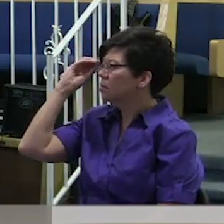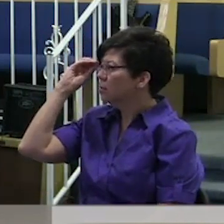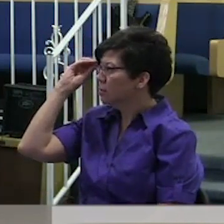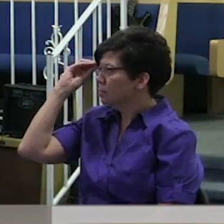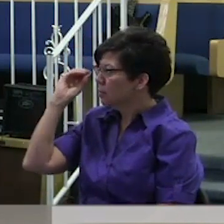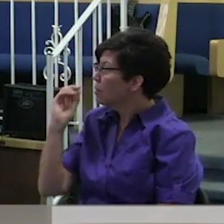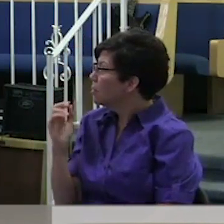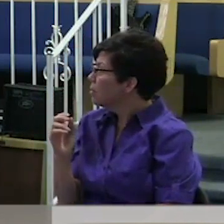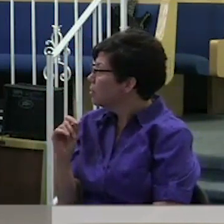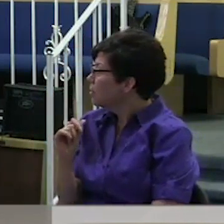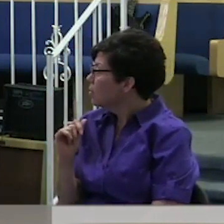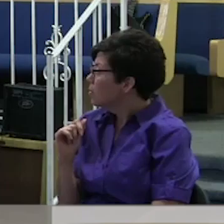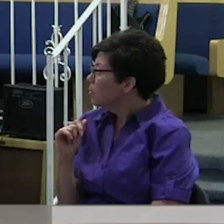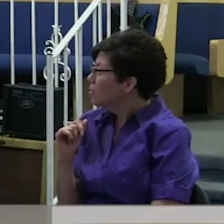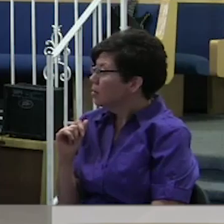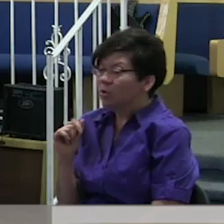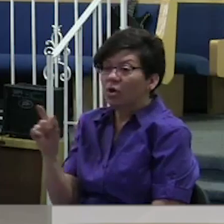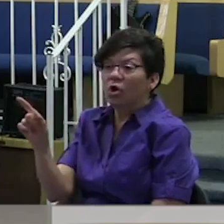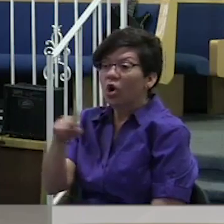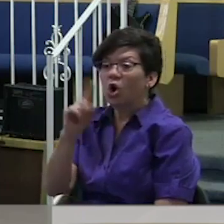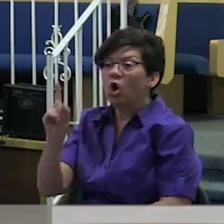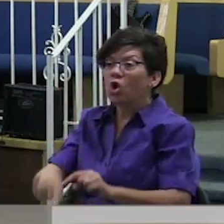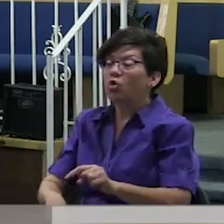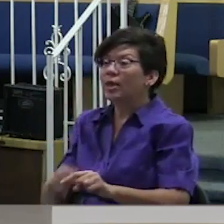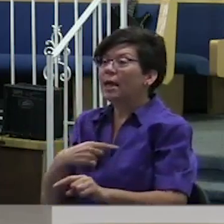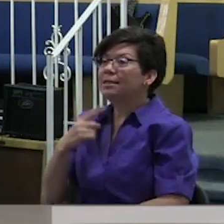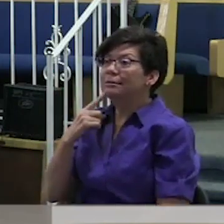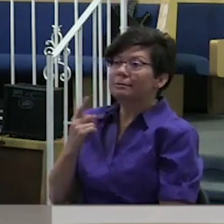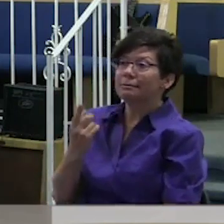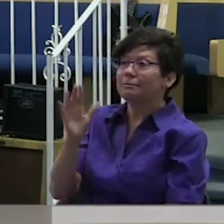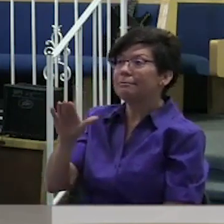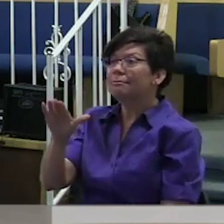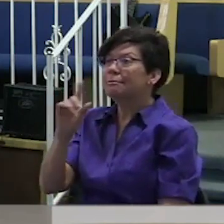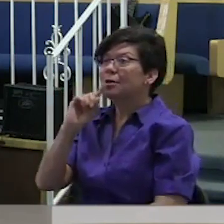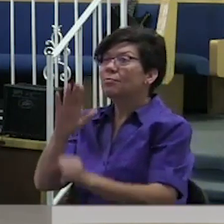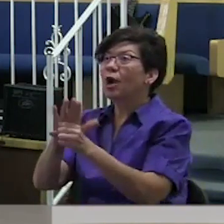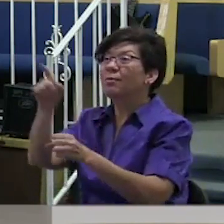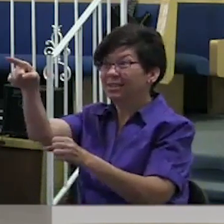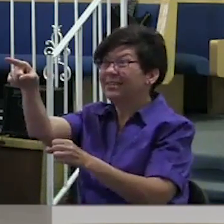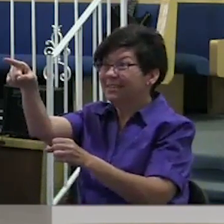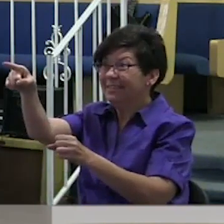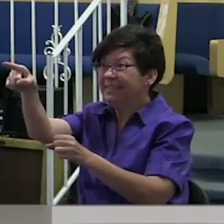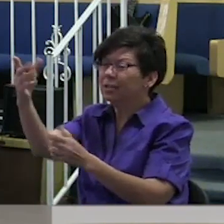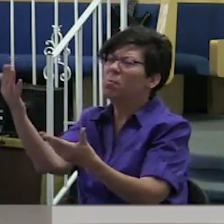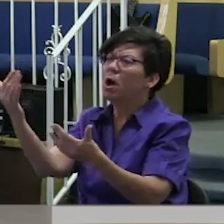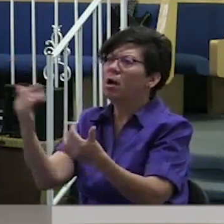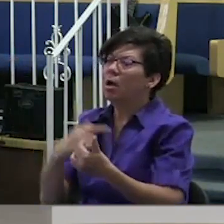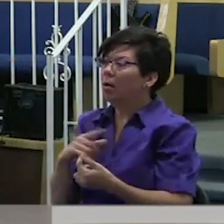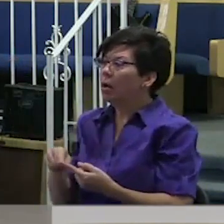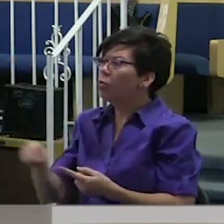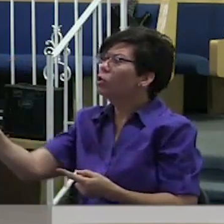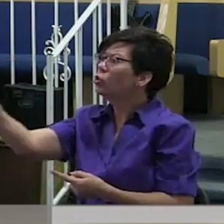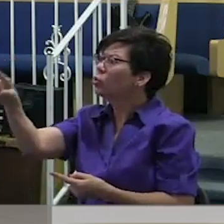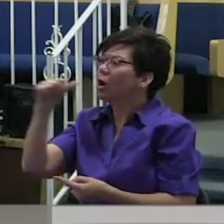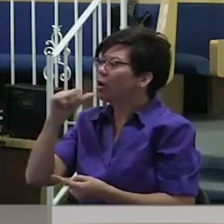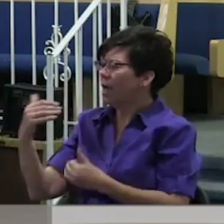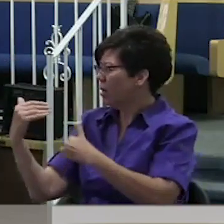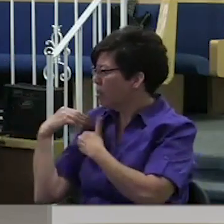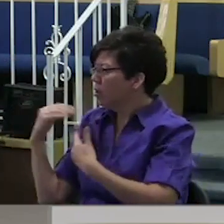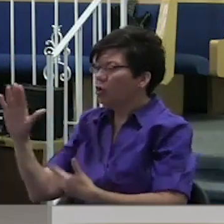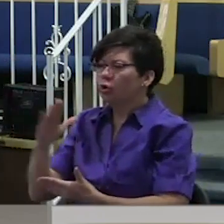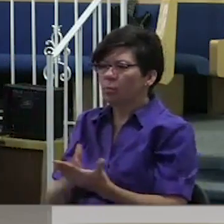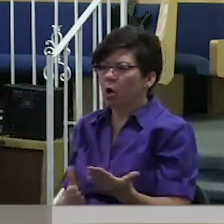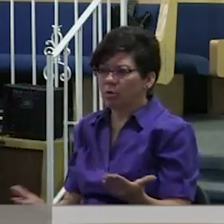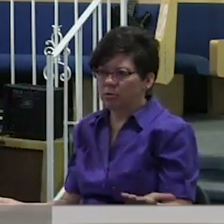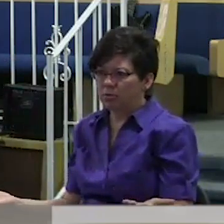You got to be obedient. You can't just try to hold God to his word when you yourself are not doing your